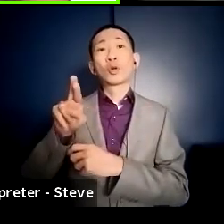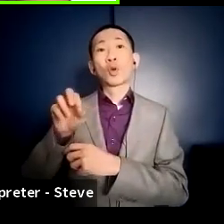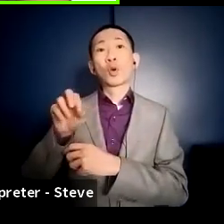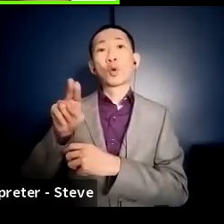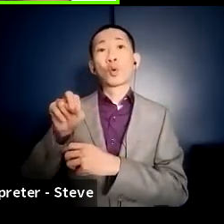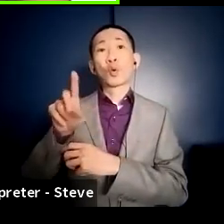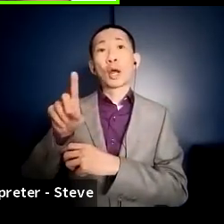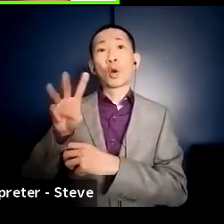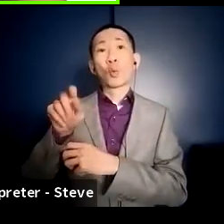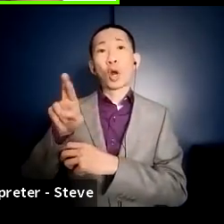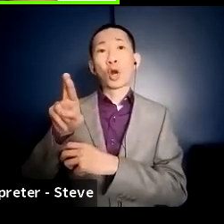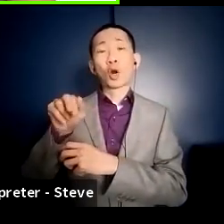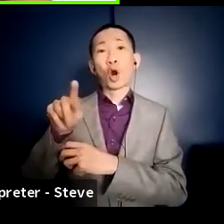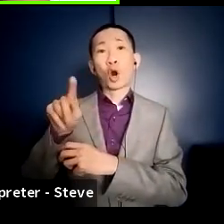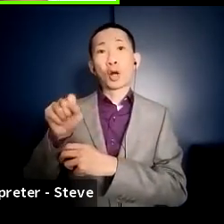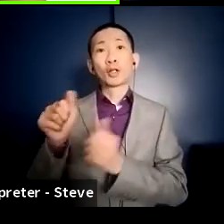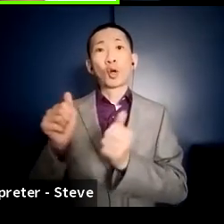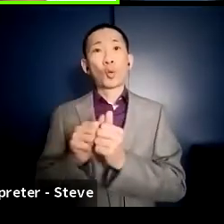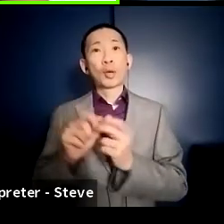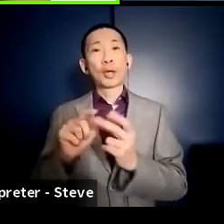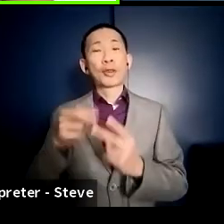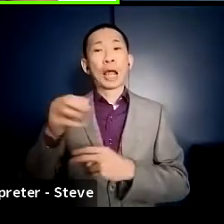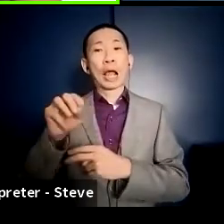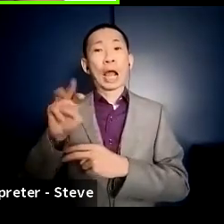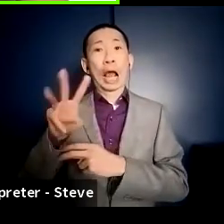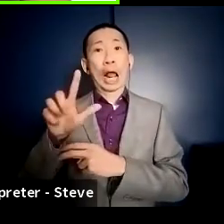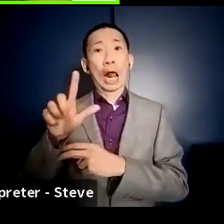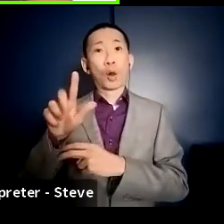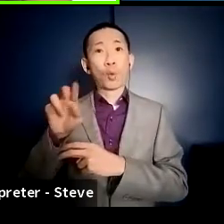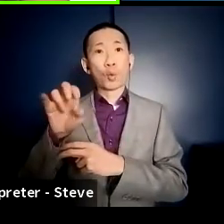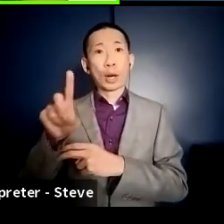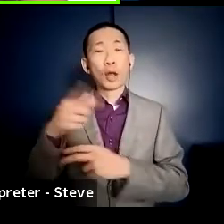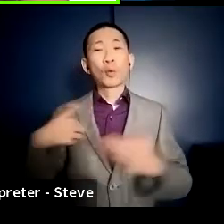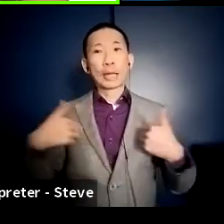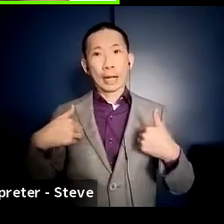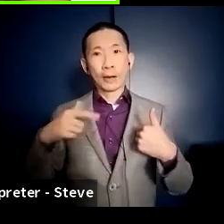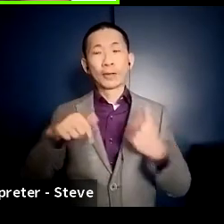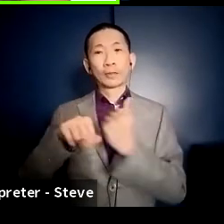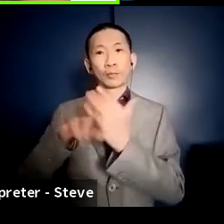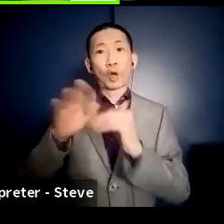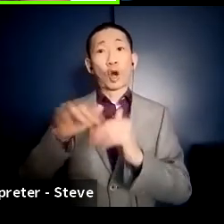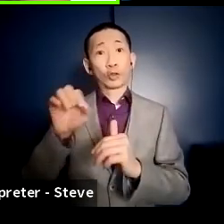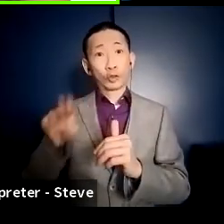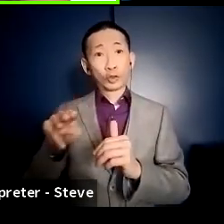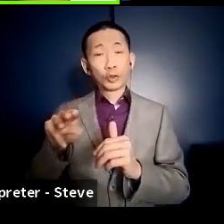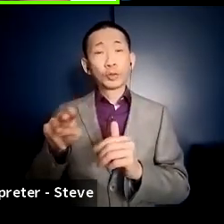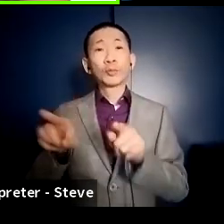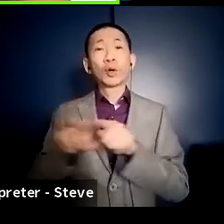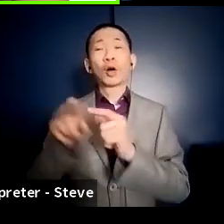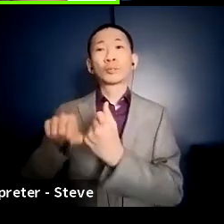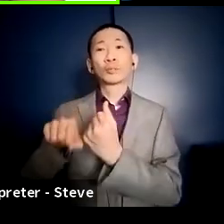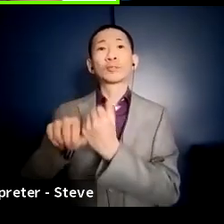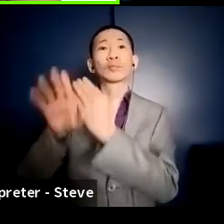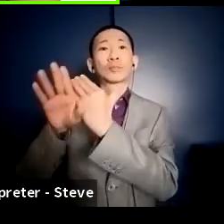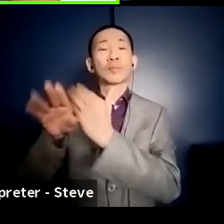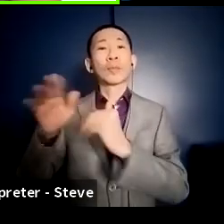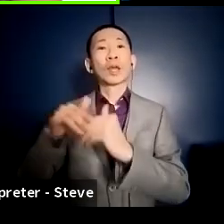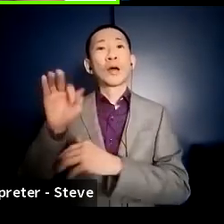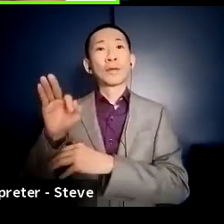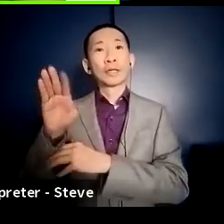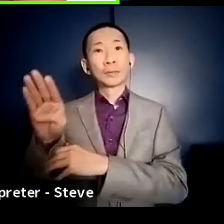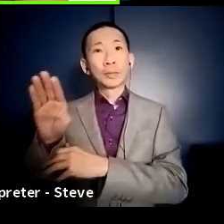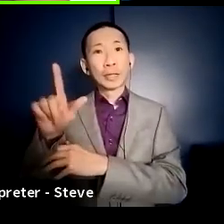with HowlRound. We're hosting this call on Zoom. There are a couple of people here with us. We're also live streaming on HowlRound and on Facebook Live.